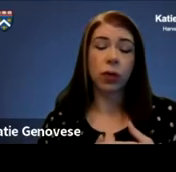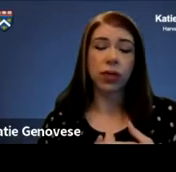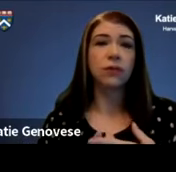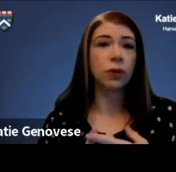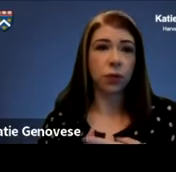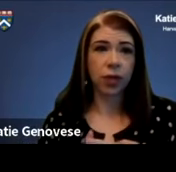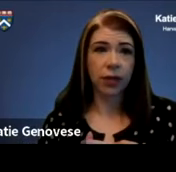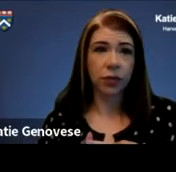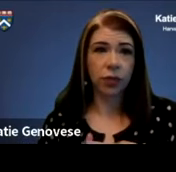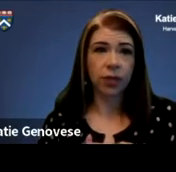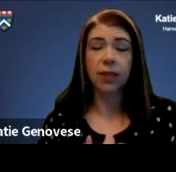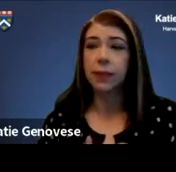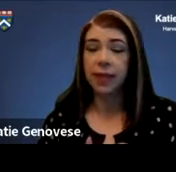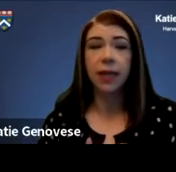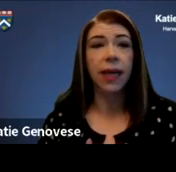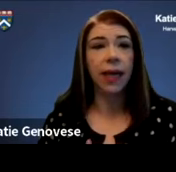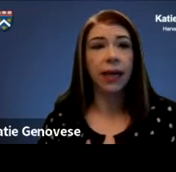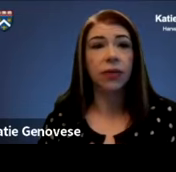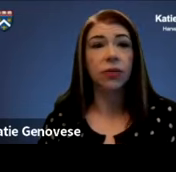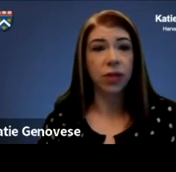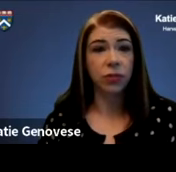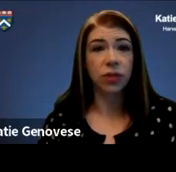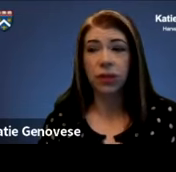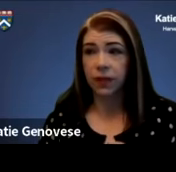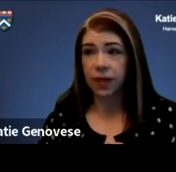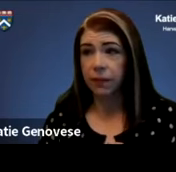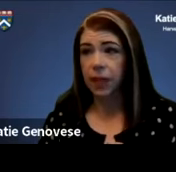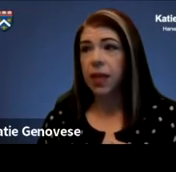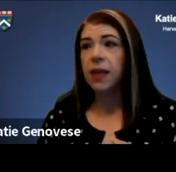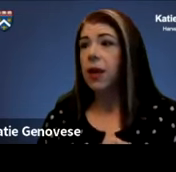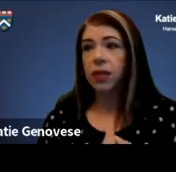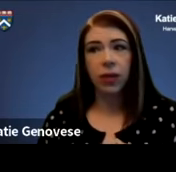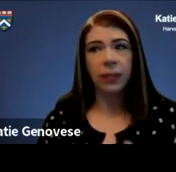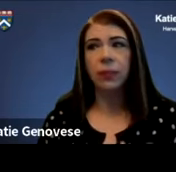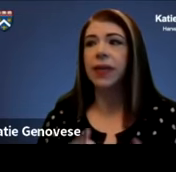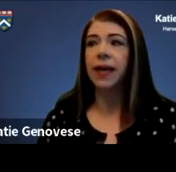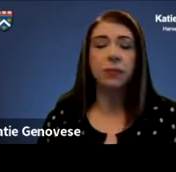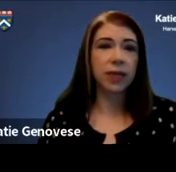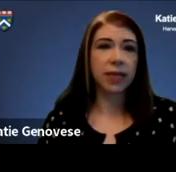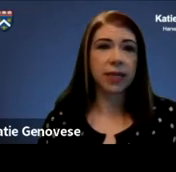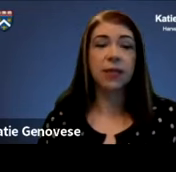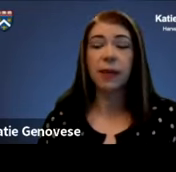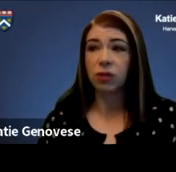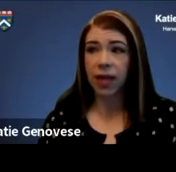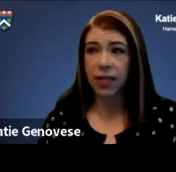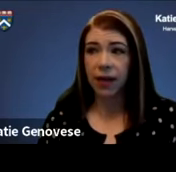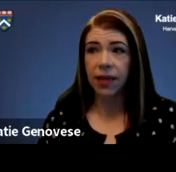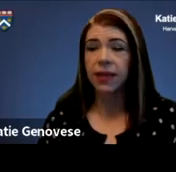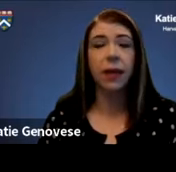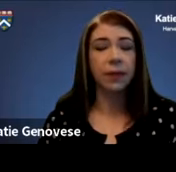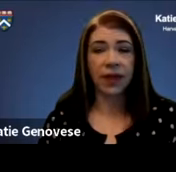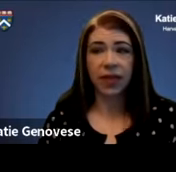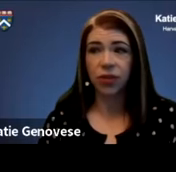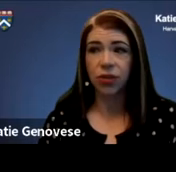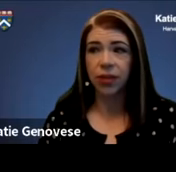four courses, four credit courses to complete a graduate certificate. They also help you build expertise in a specialized area